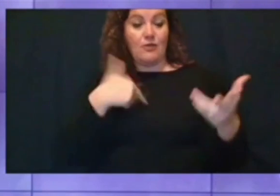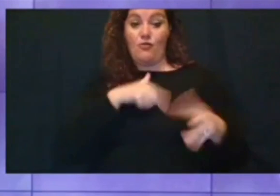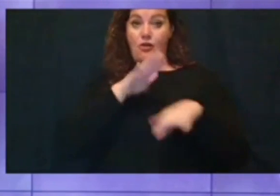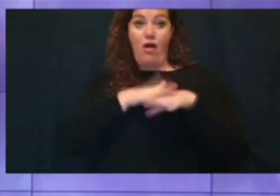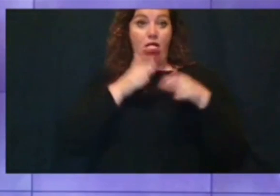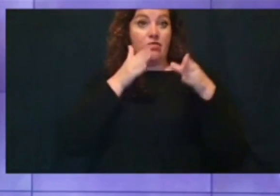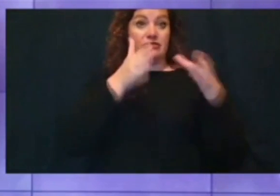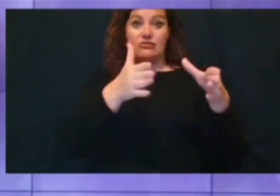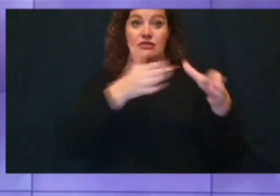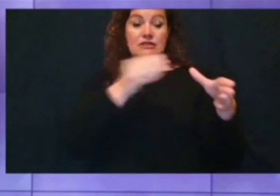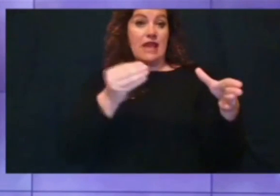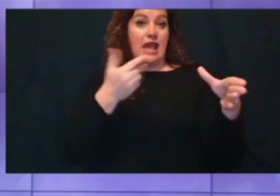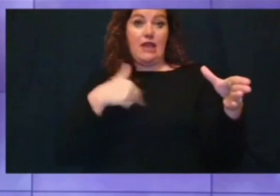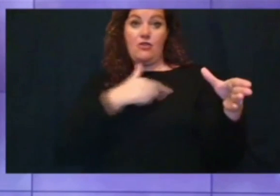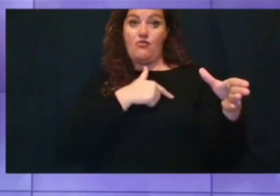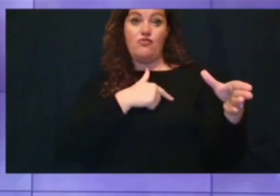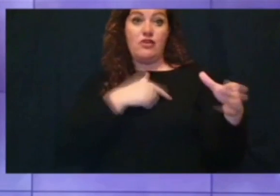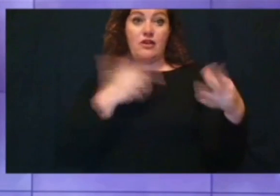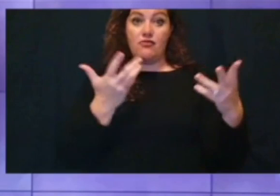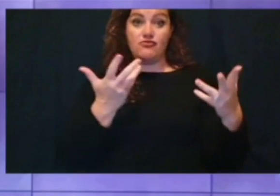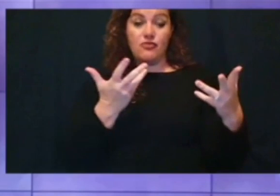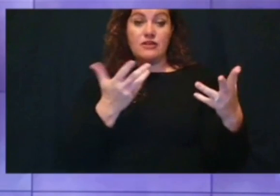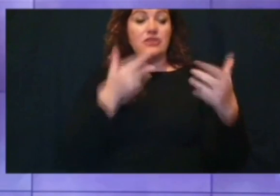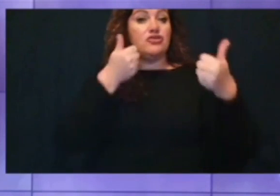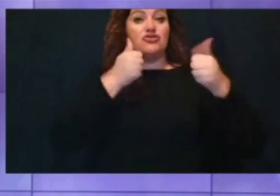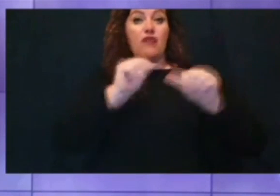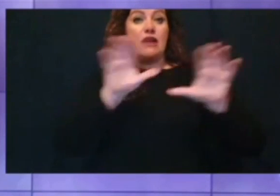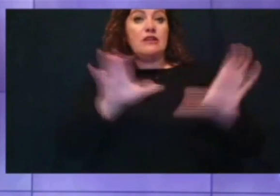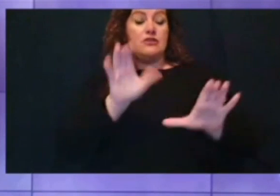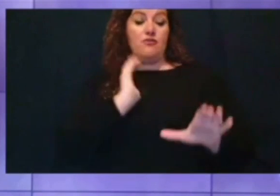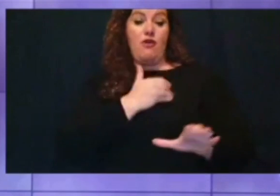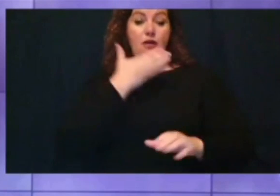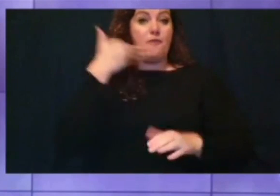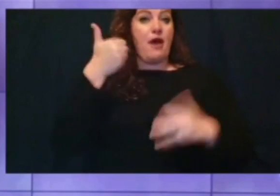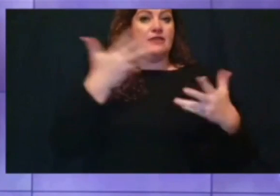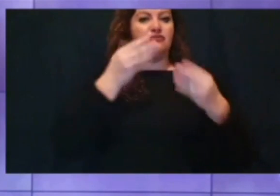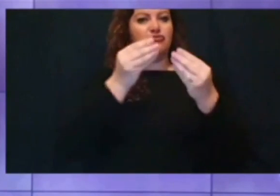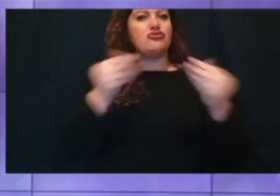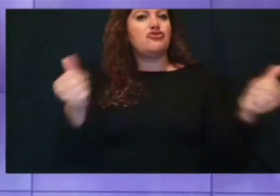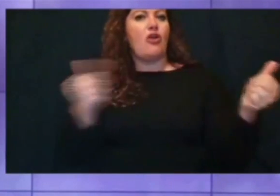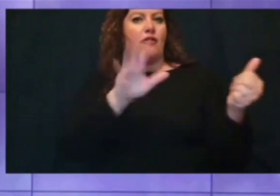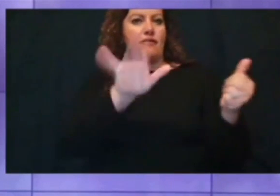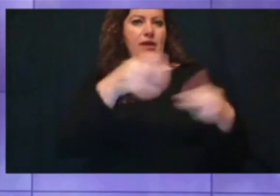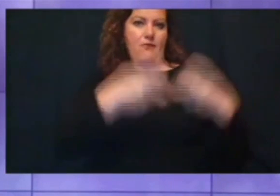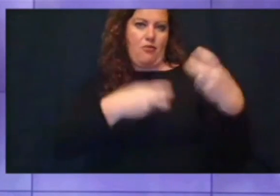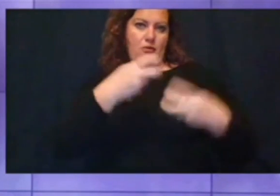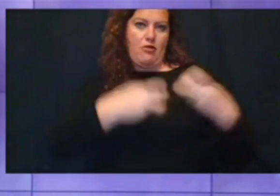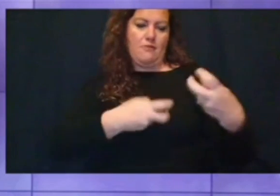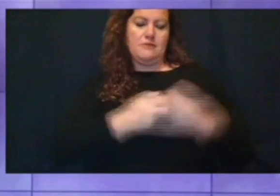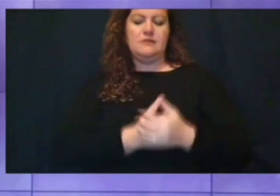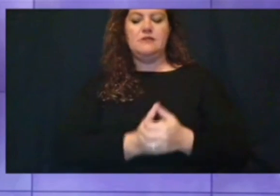and we are trying to do our best to solve these problems.